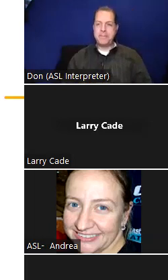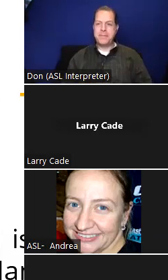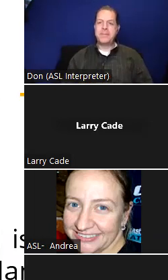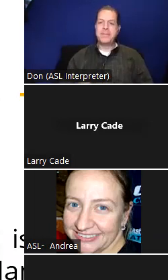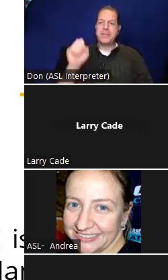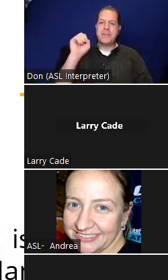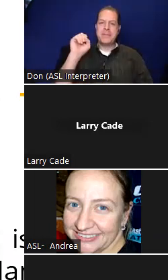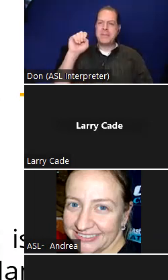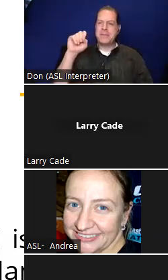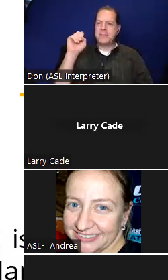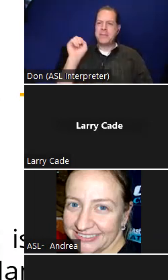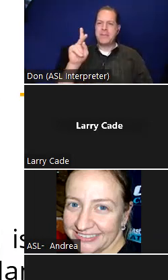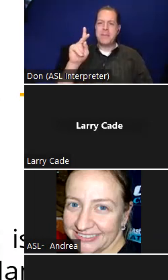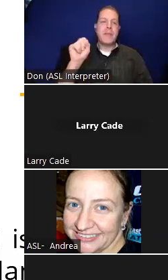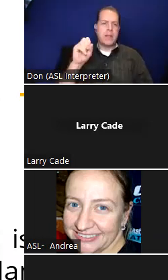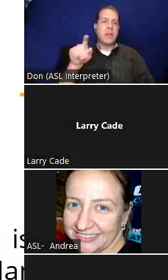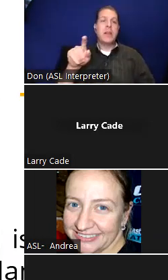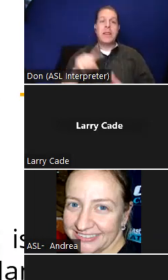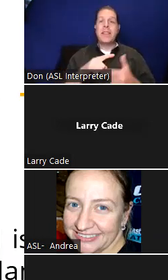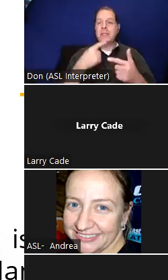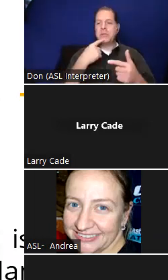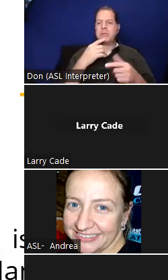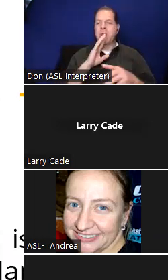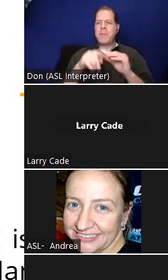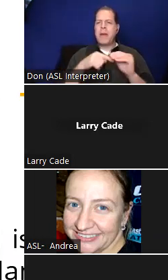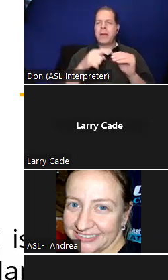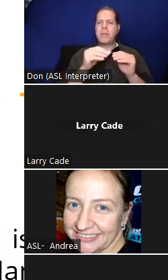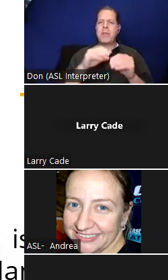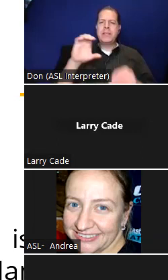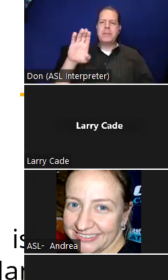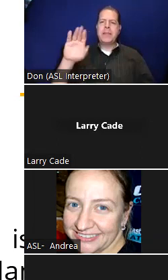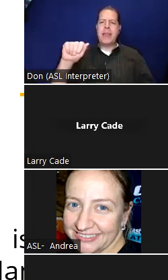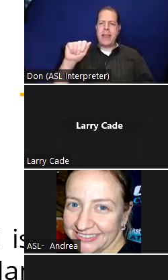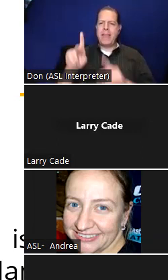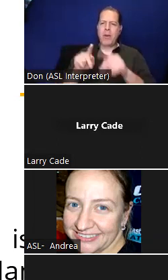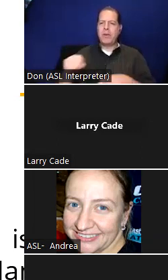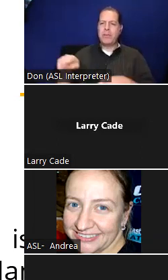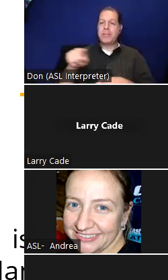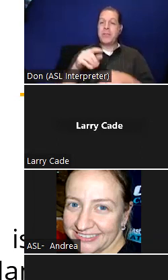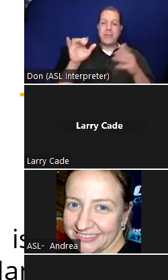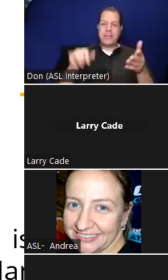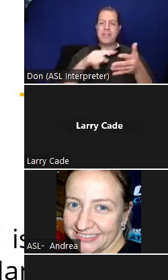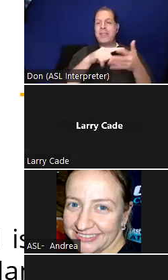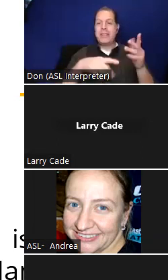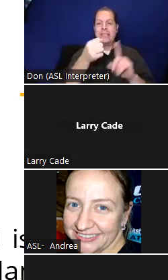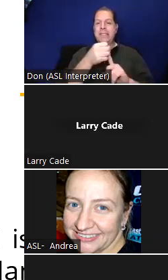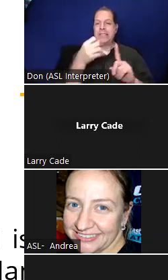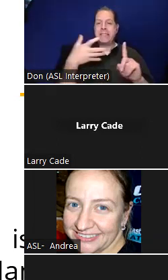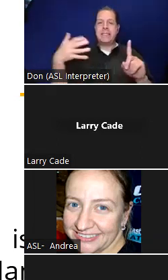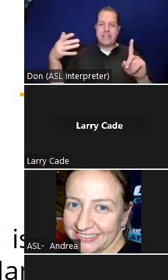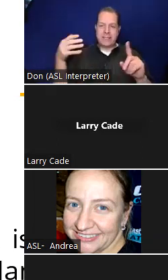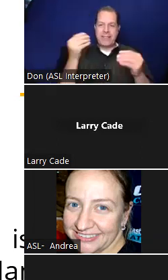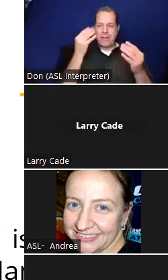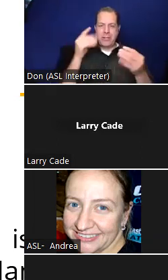Right. Okay, so I said we were going to talk a little more about those CBA folks. And so here is where we've got a lot more information.